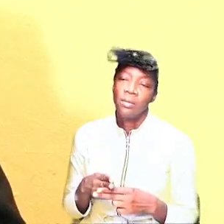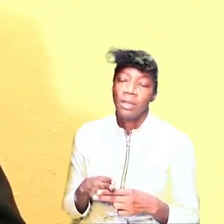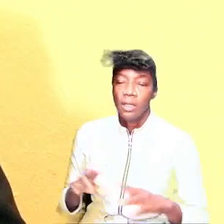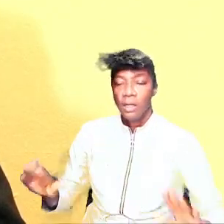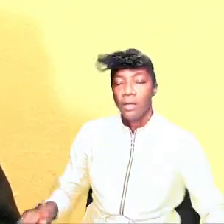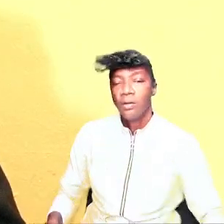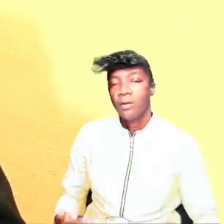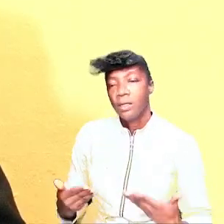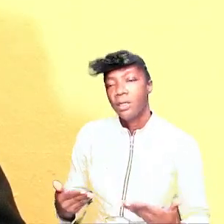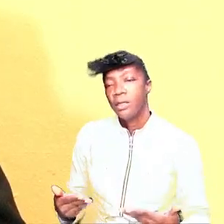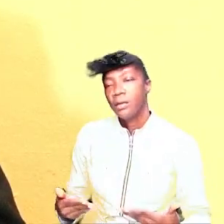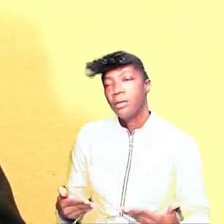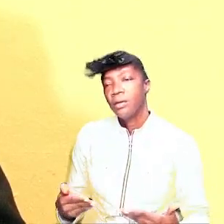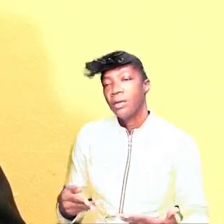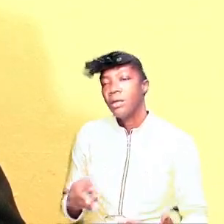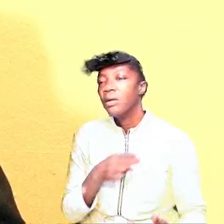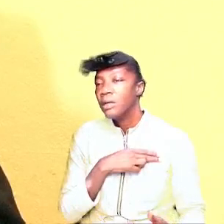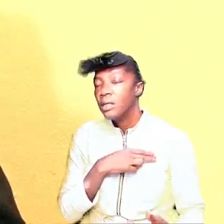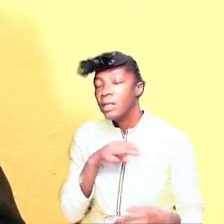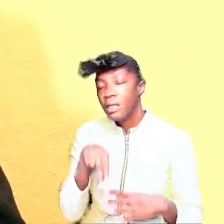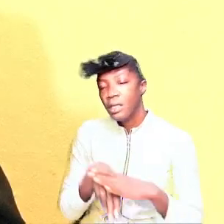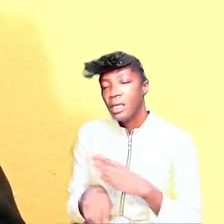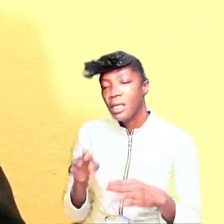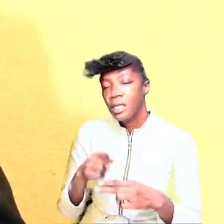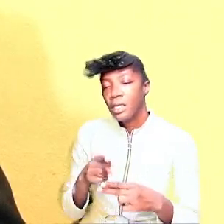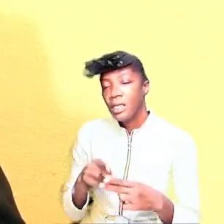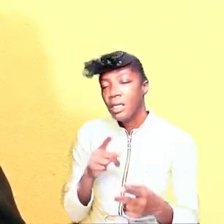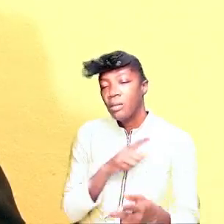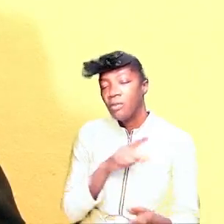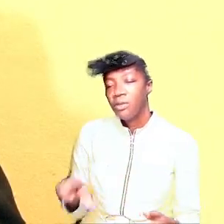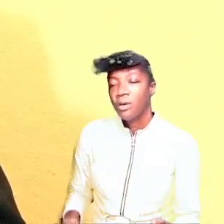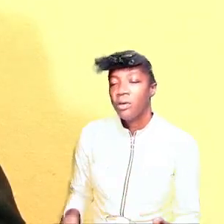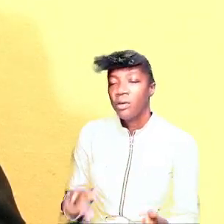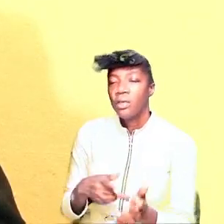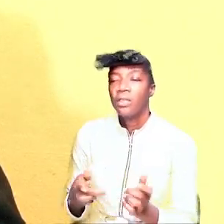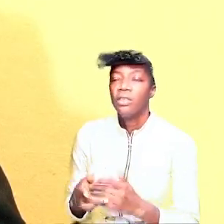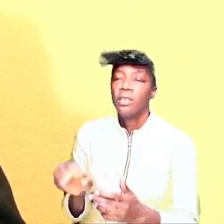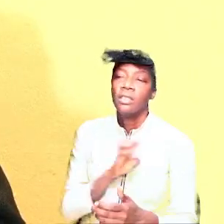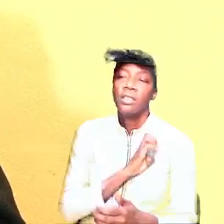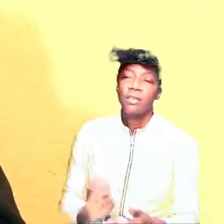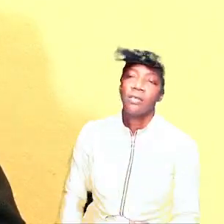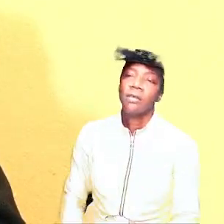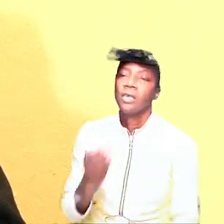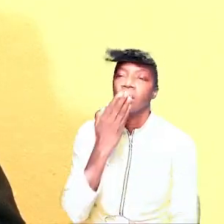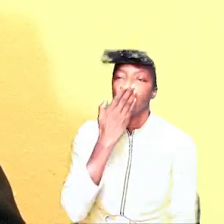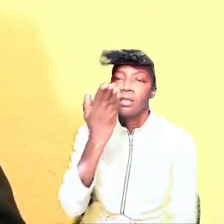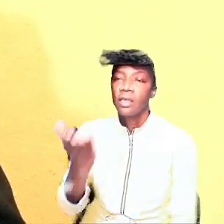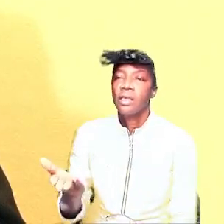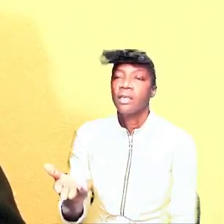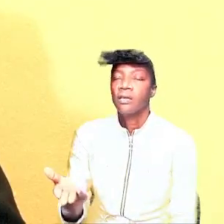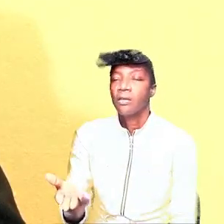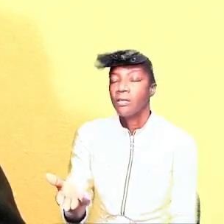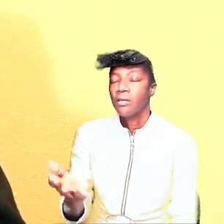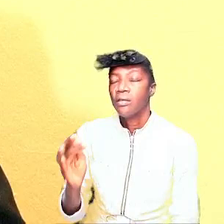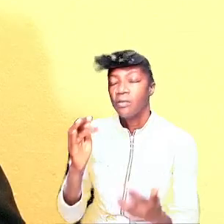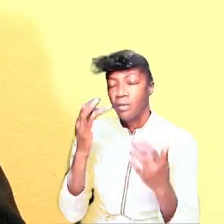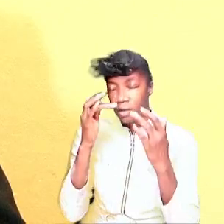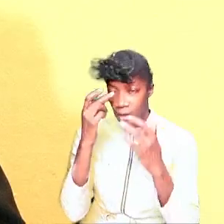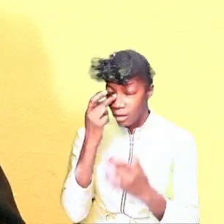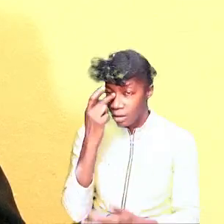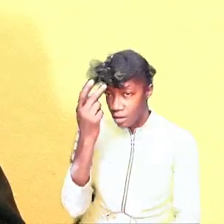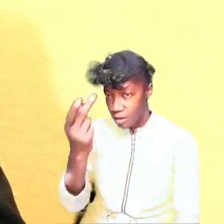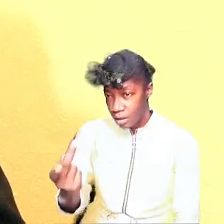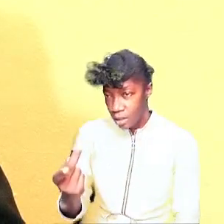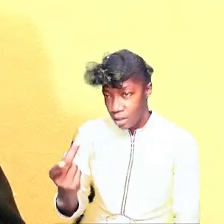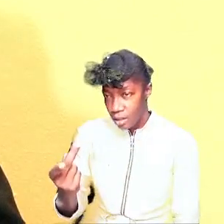us tonight in the name of the Lord Jesus Christ. I thank you for tuning in. You know,